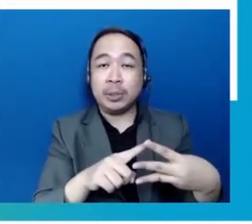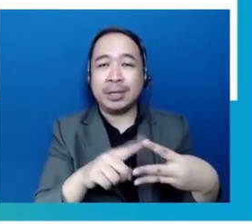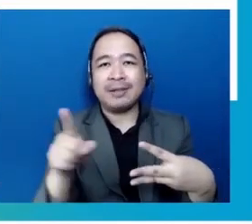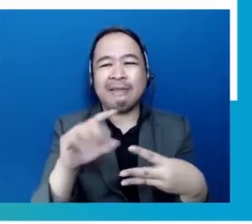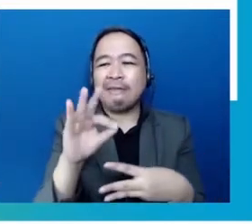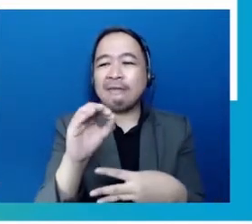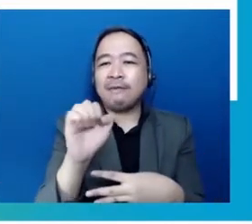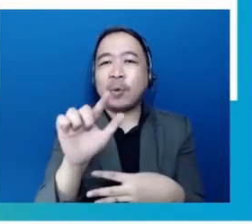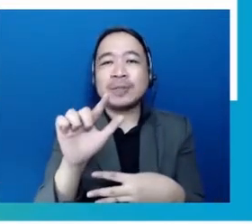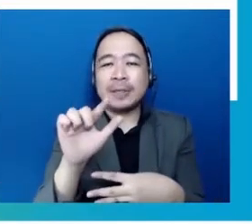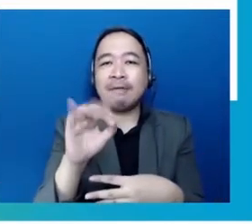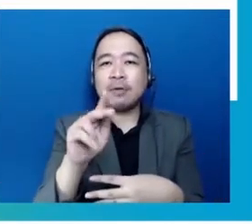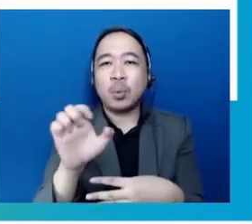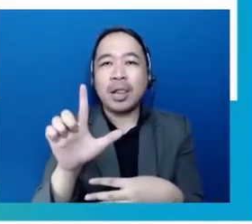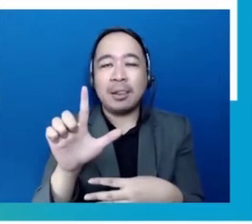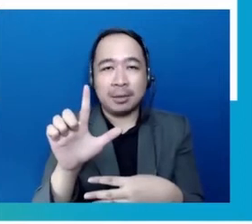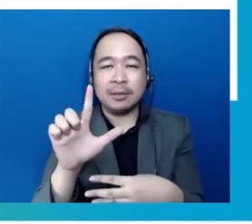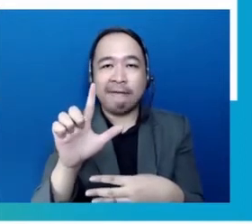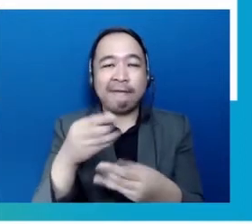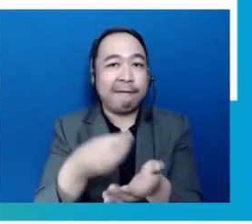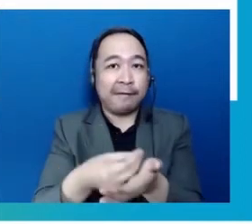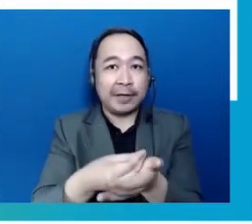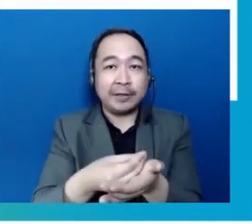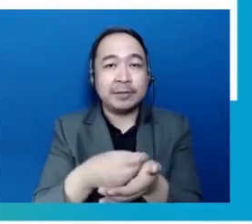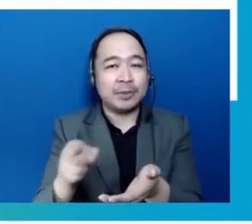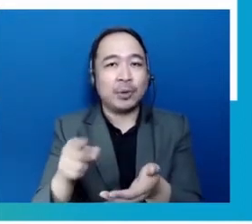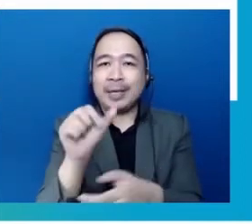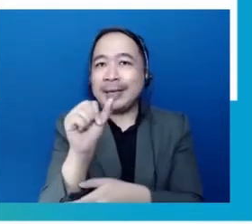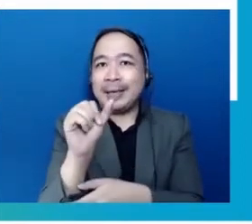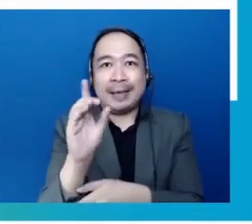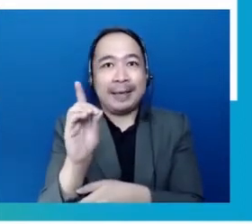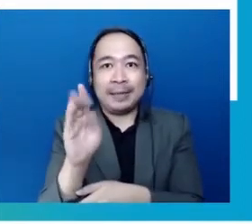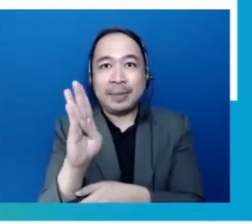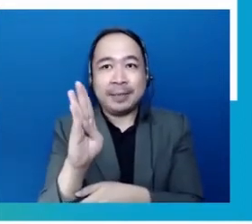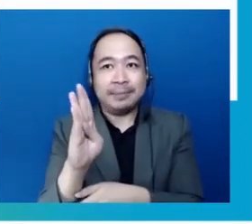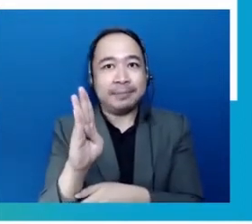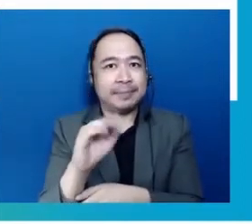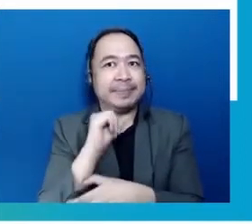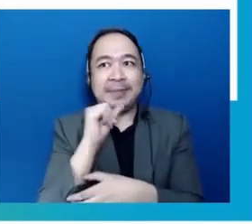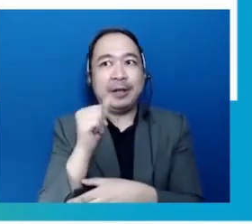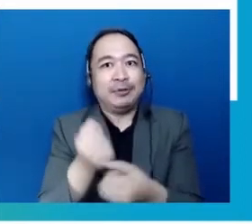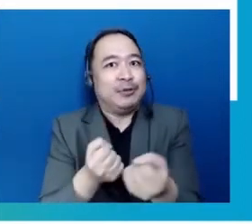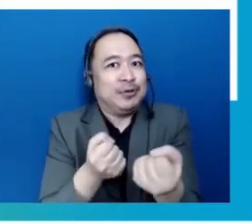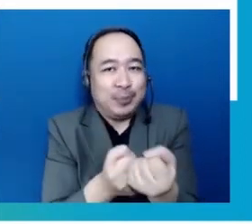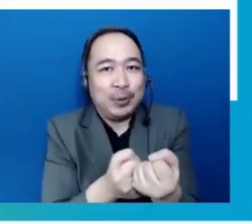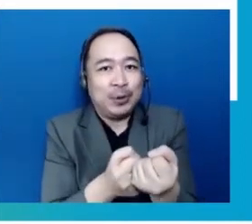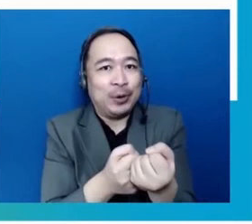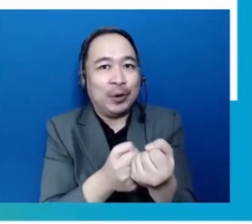financing, first of all, as you know, ADB has not financed the coal-fired energy since